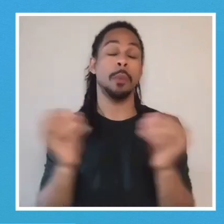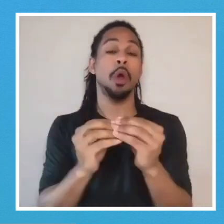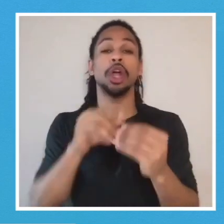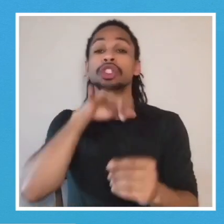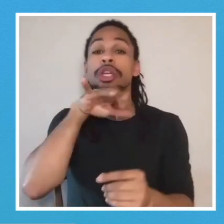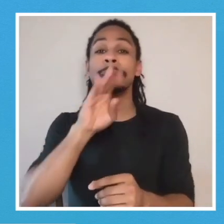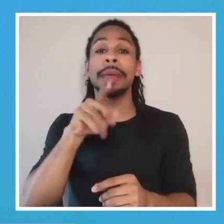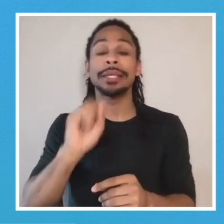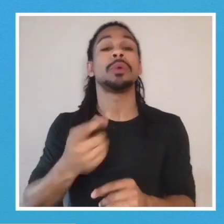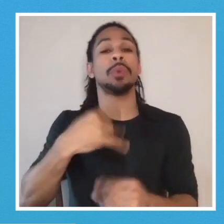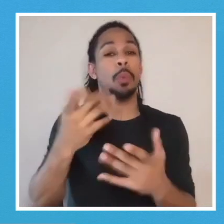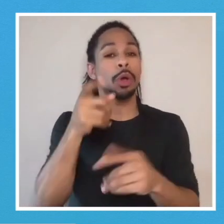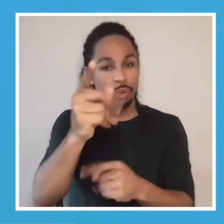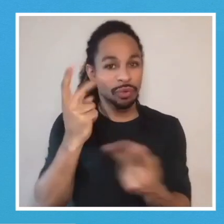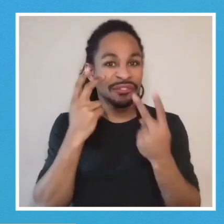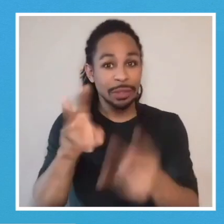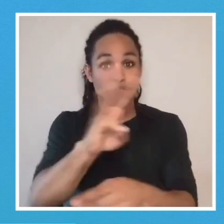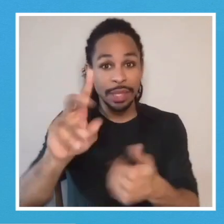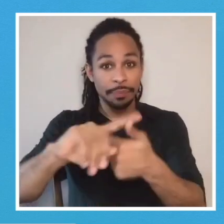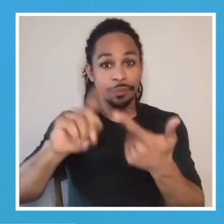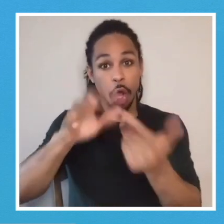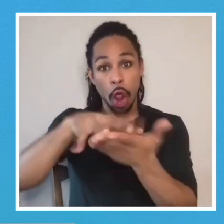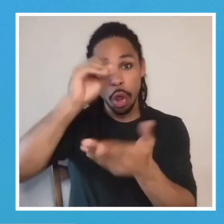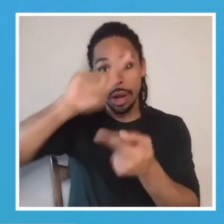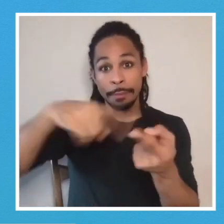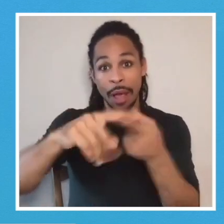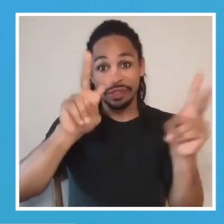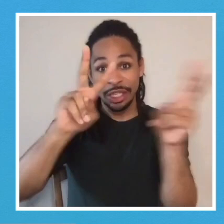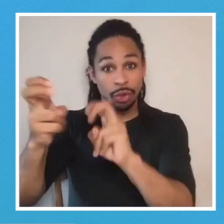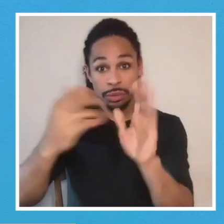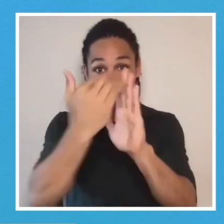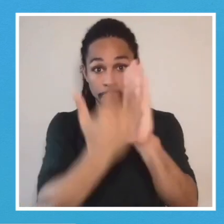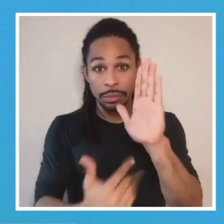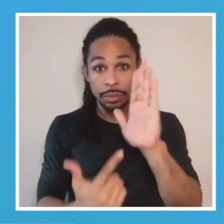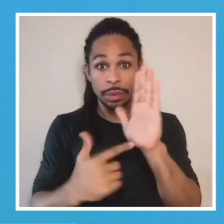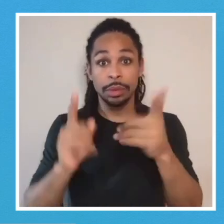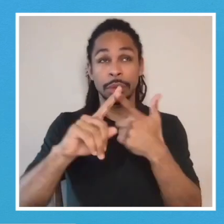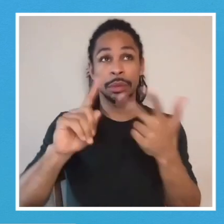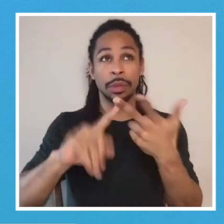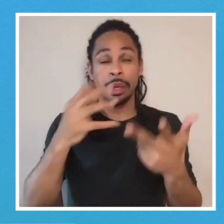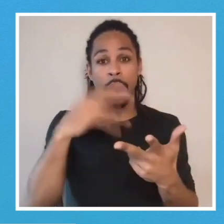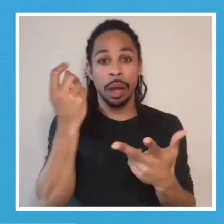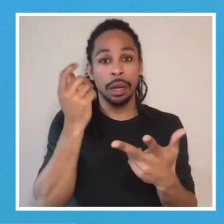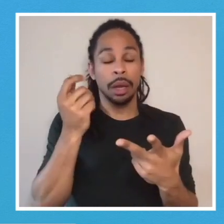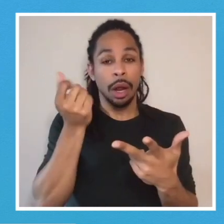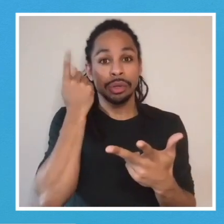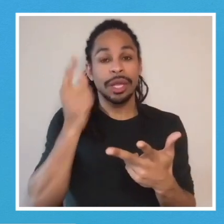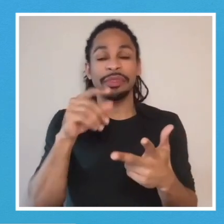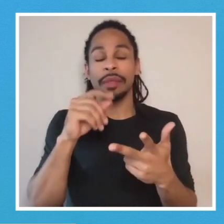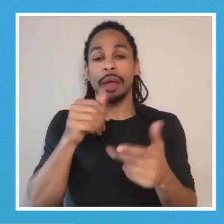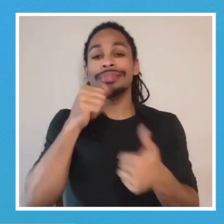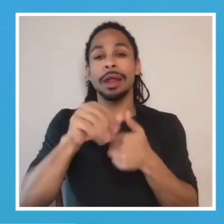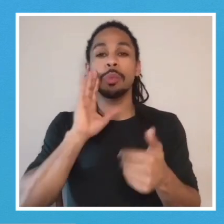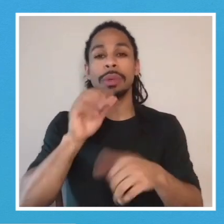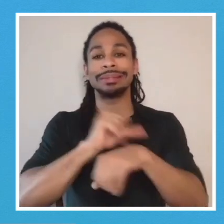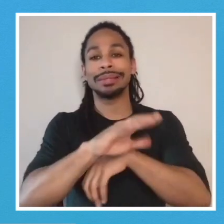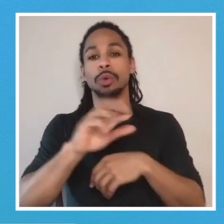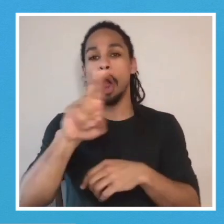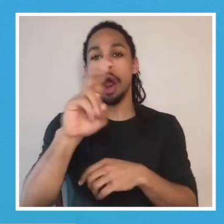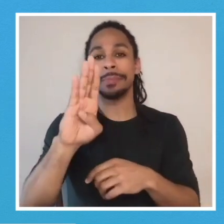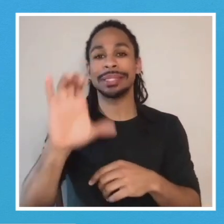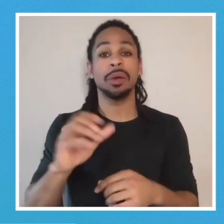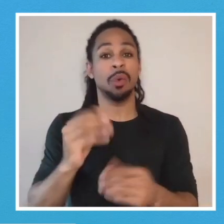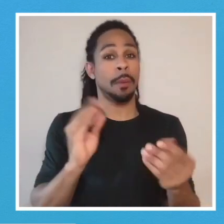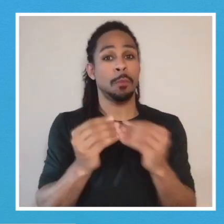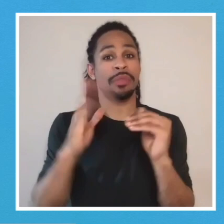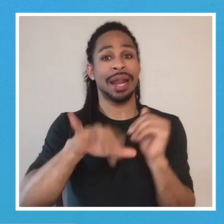People learn about the issues and then also sign up in the tool. It's going to RBC, like a letter is going to RBC. Over 8,000 people have already